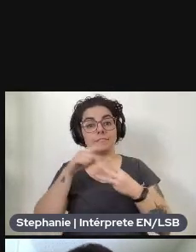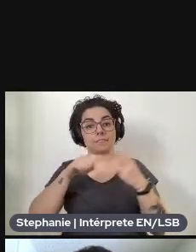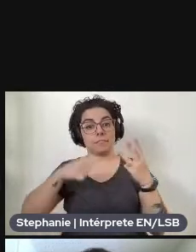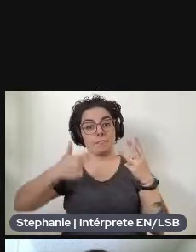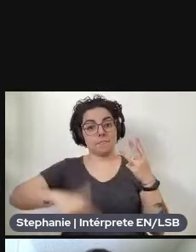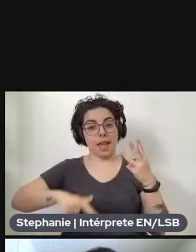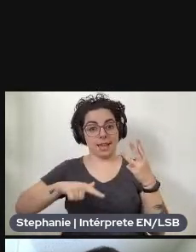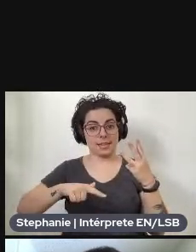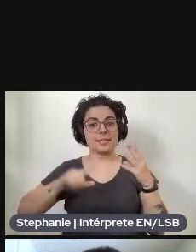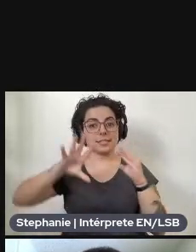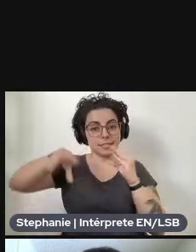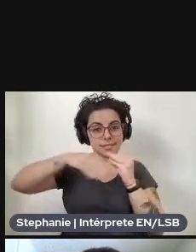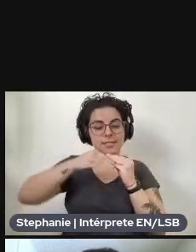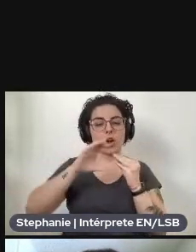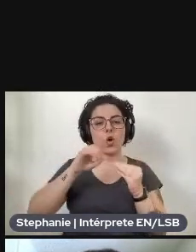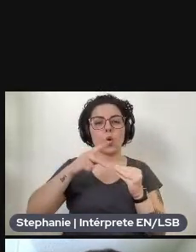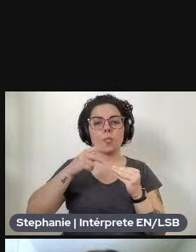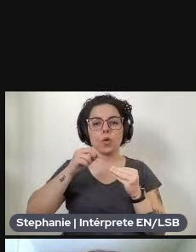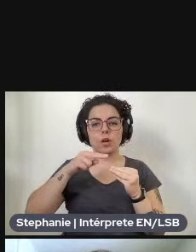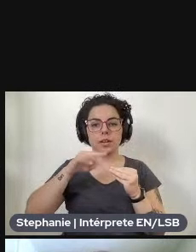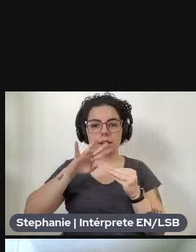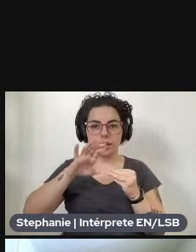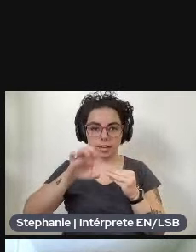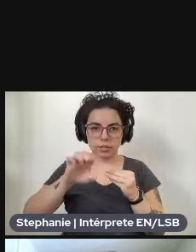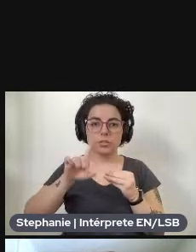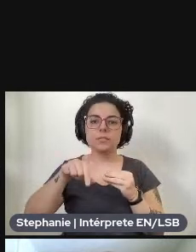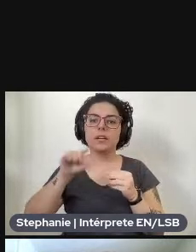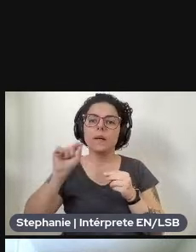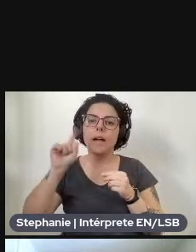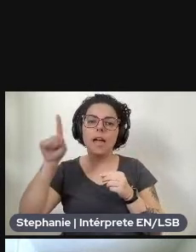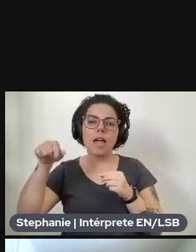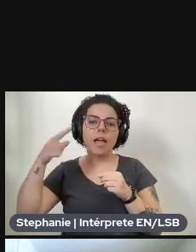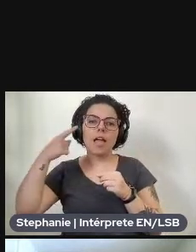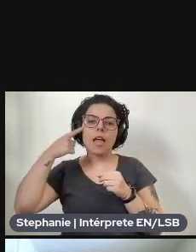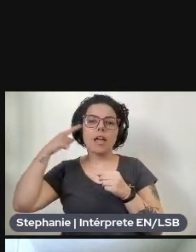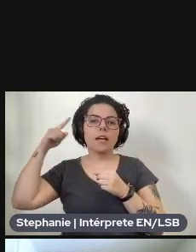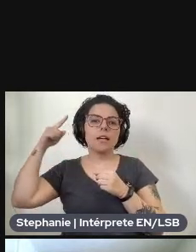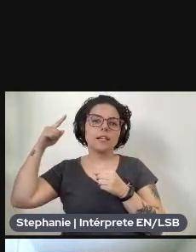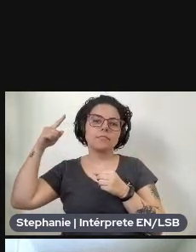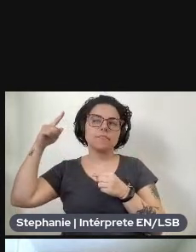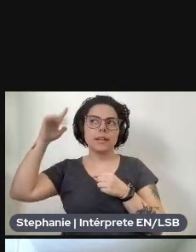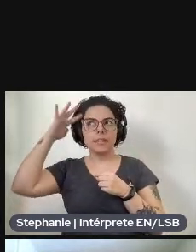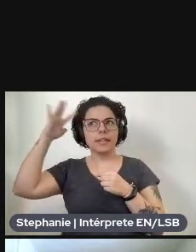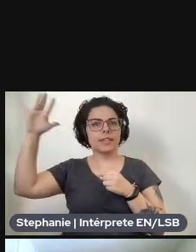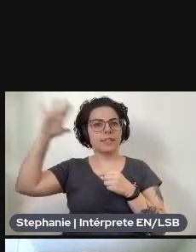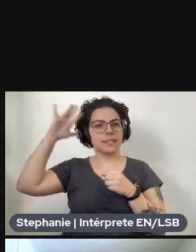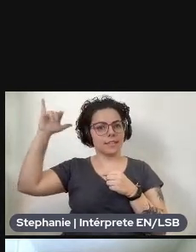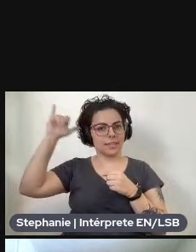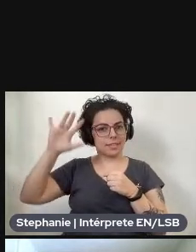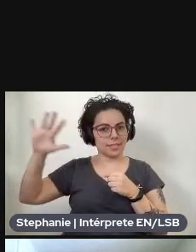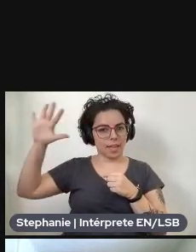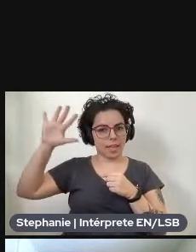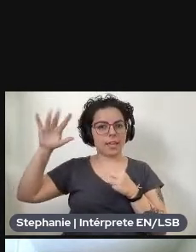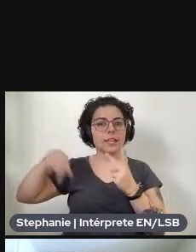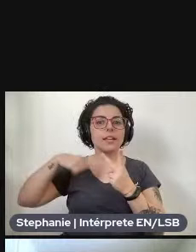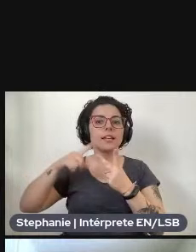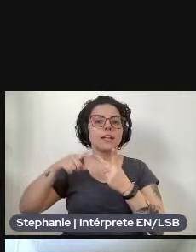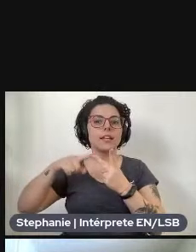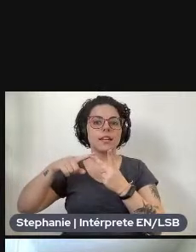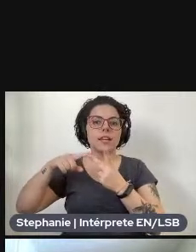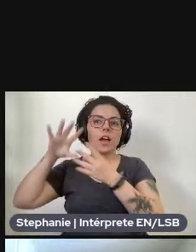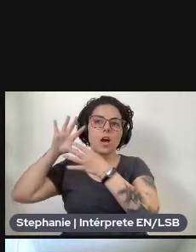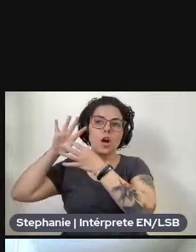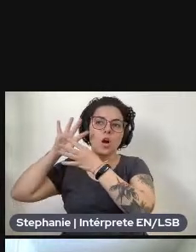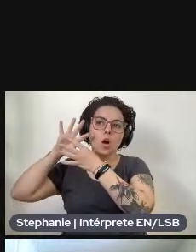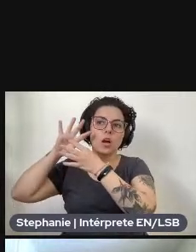conceptual component, which is responsible for the speaker intention. The contextual component,